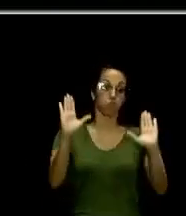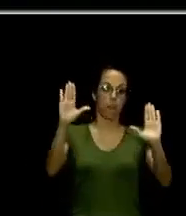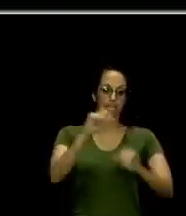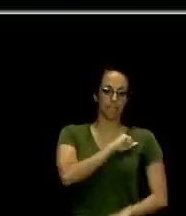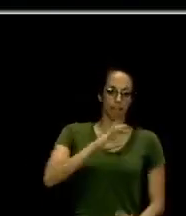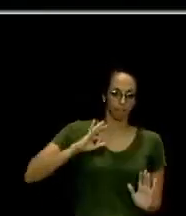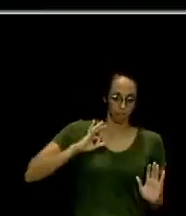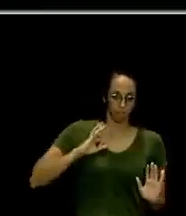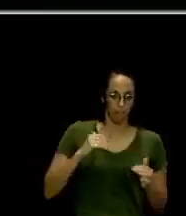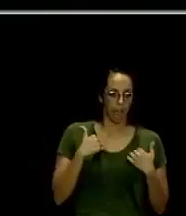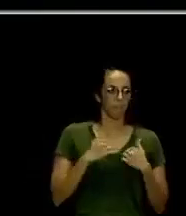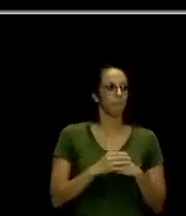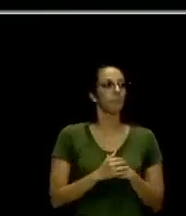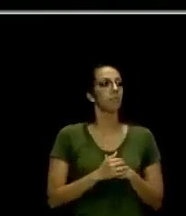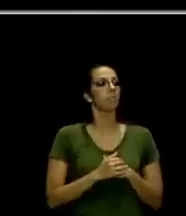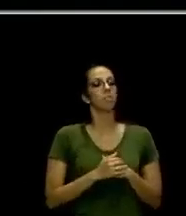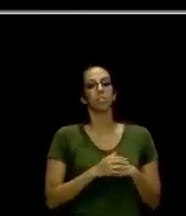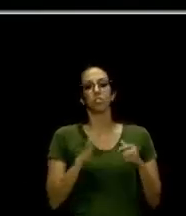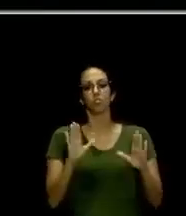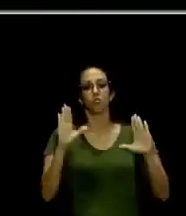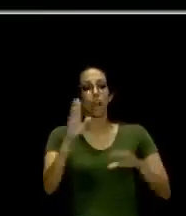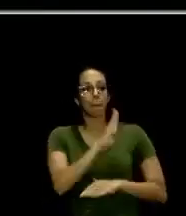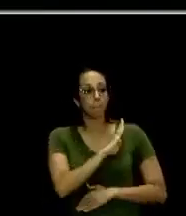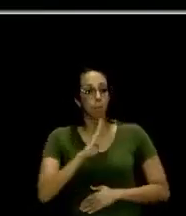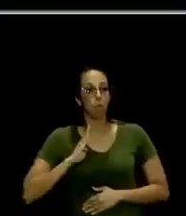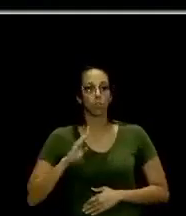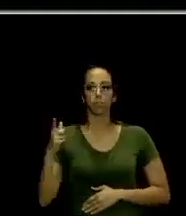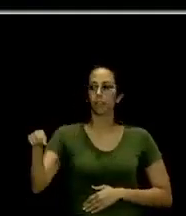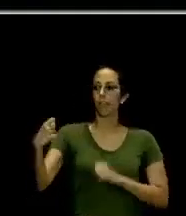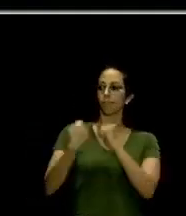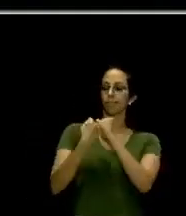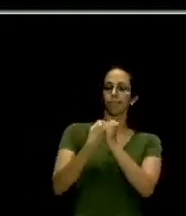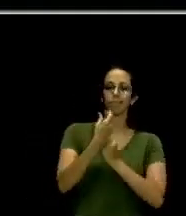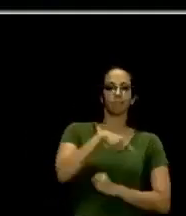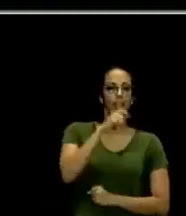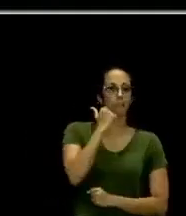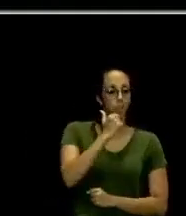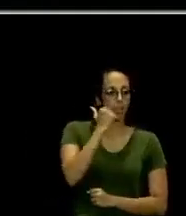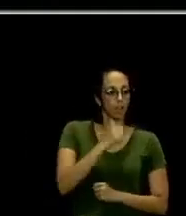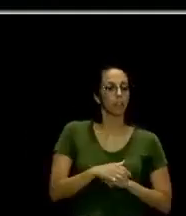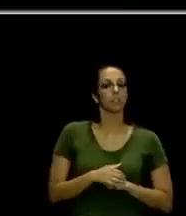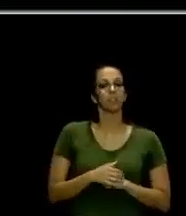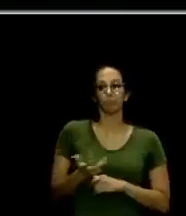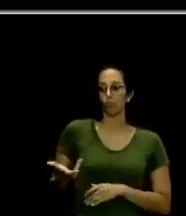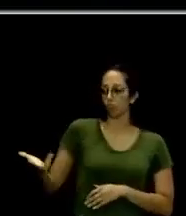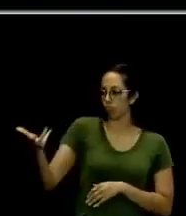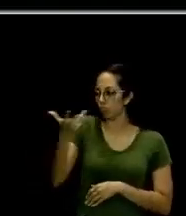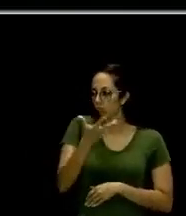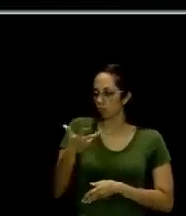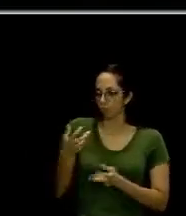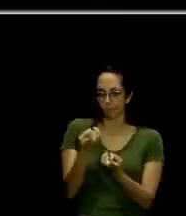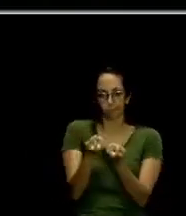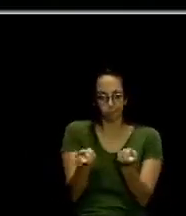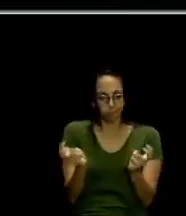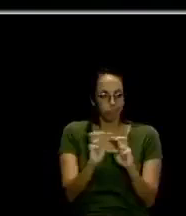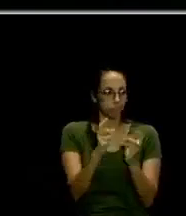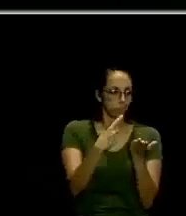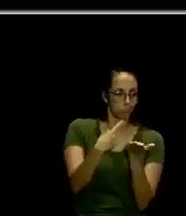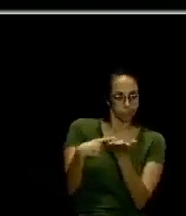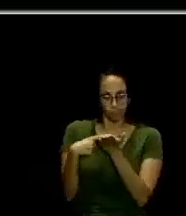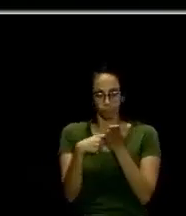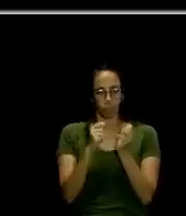a super positive board that supports us every day. And the five of us get together along with the planning committee,